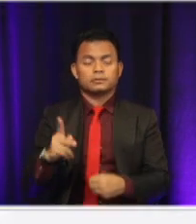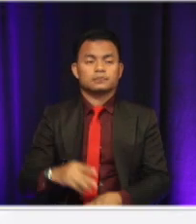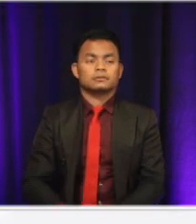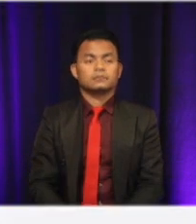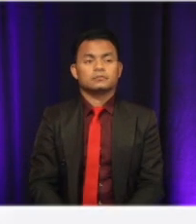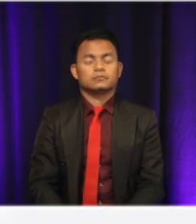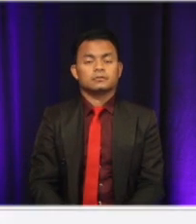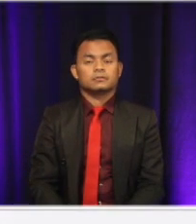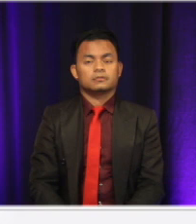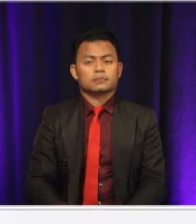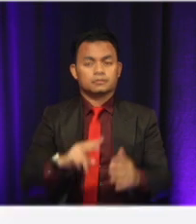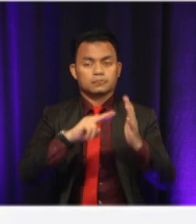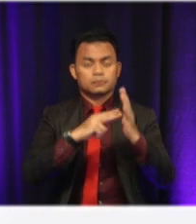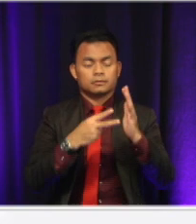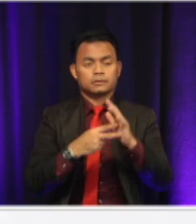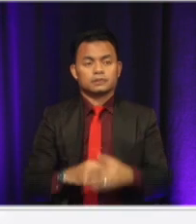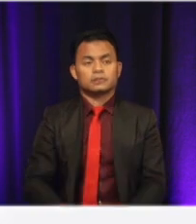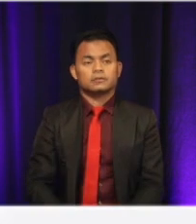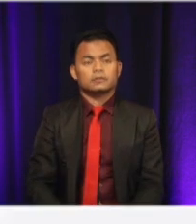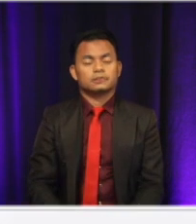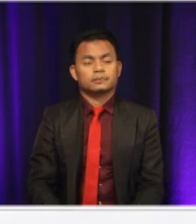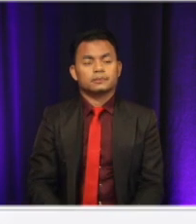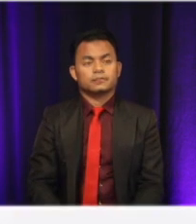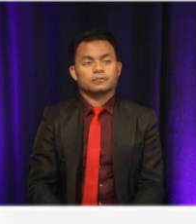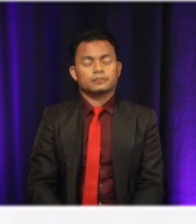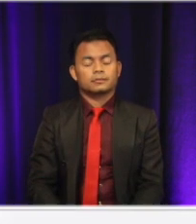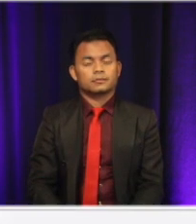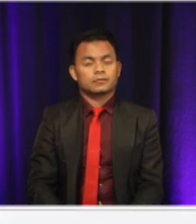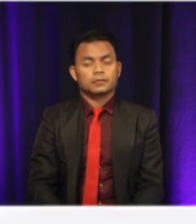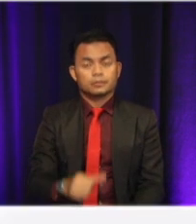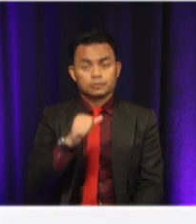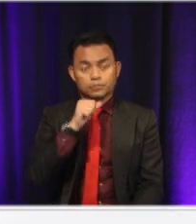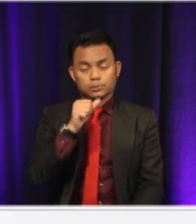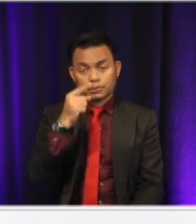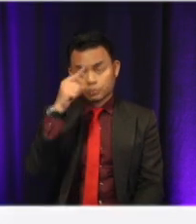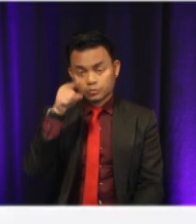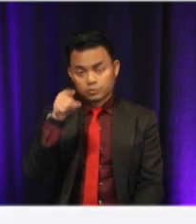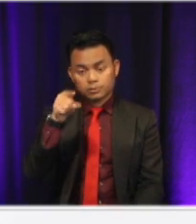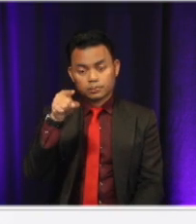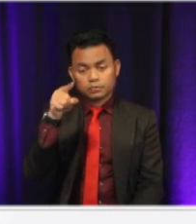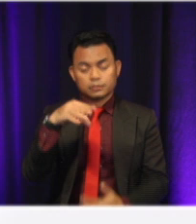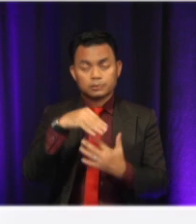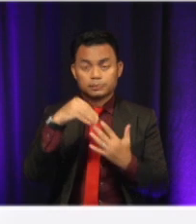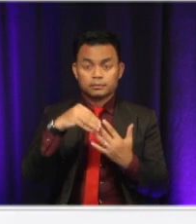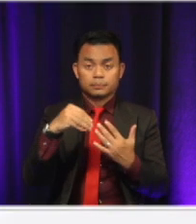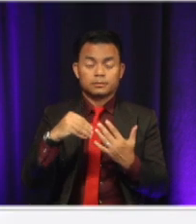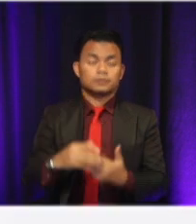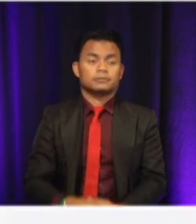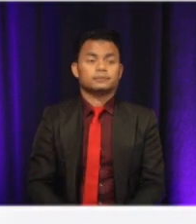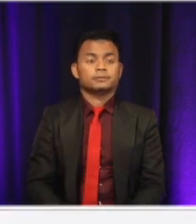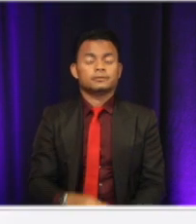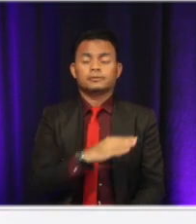and fortune, you have not chased for fame and glory, but you have tried your best to be